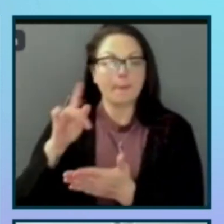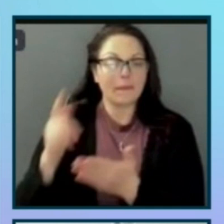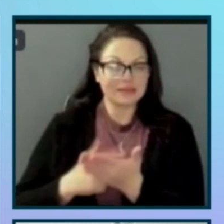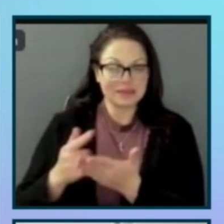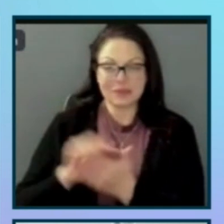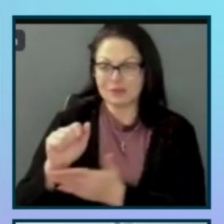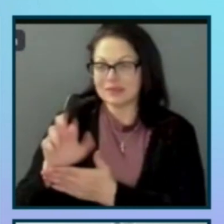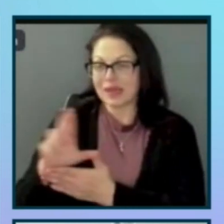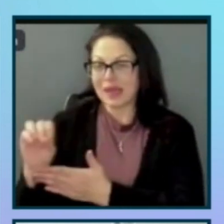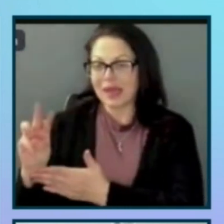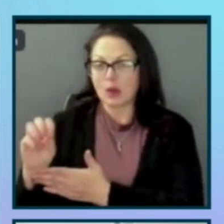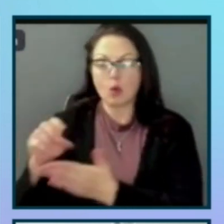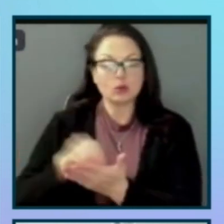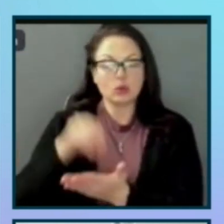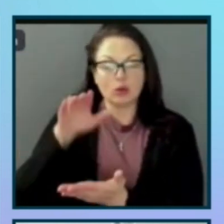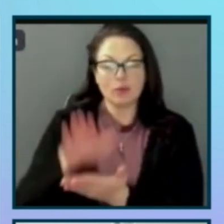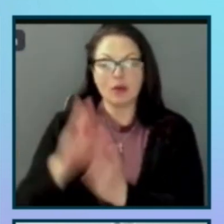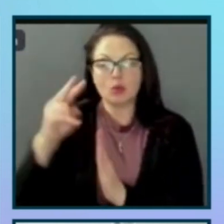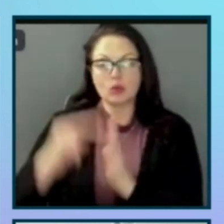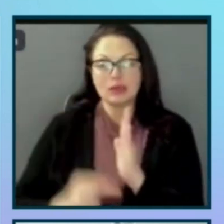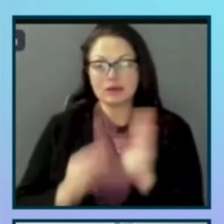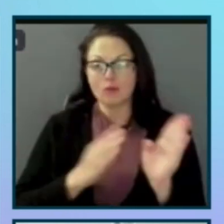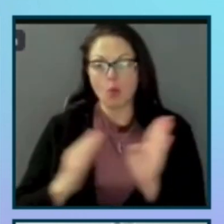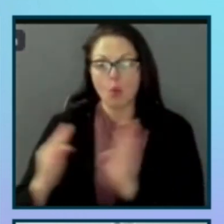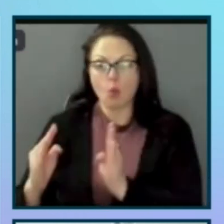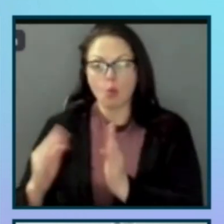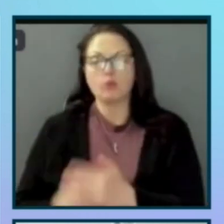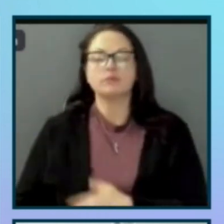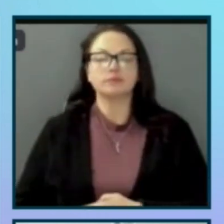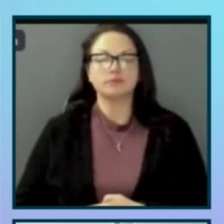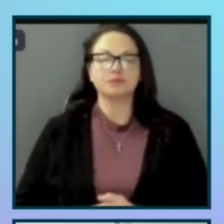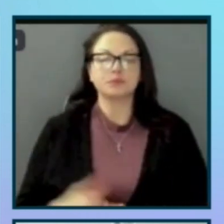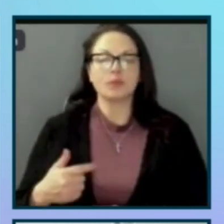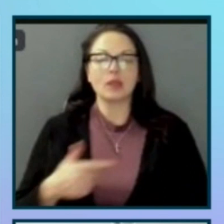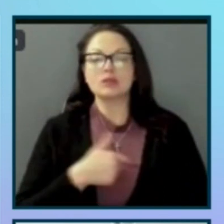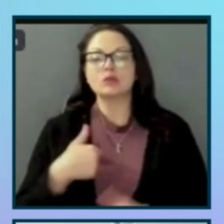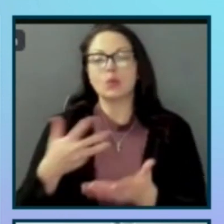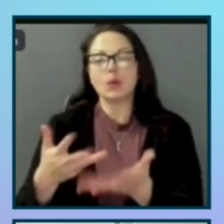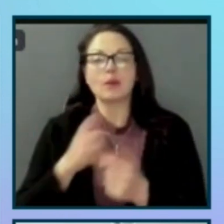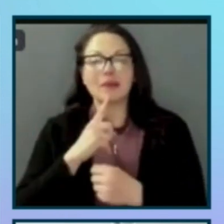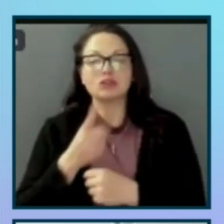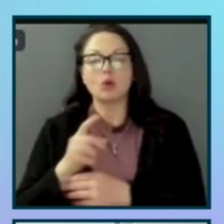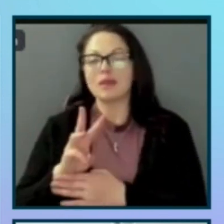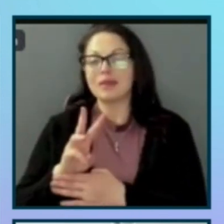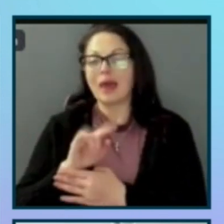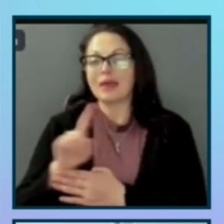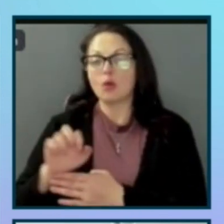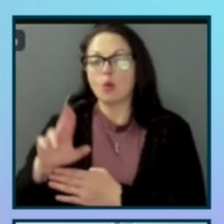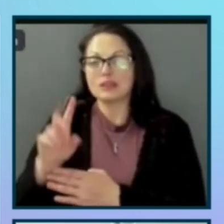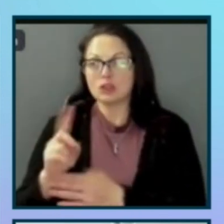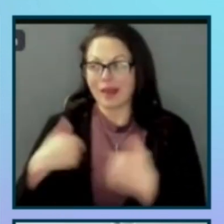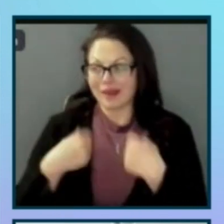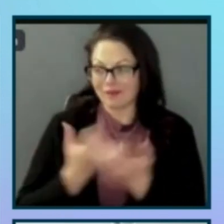reading order if it might be confusing. So we wanted to make sure that the wizard had all of the information they needed so they could voice the